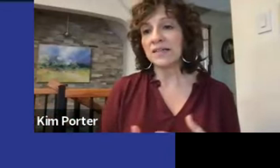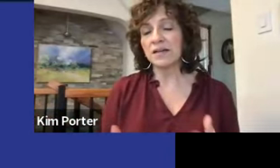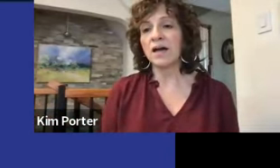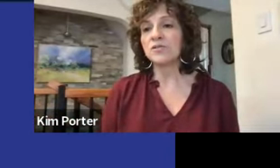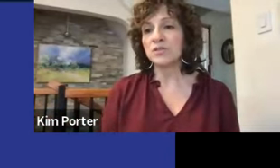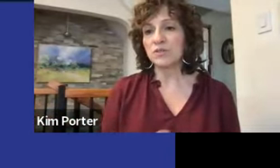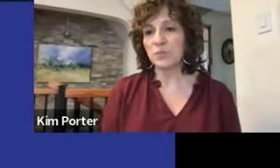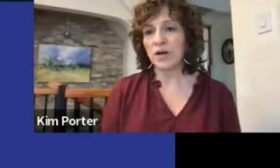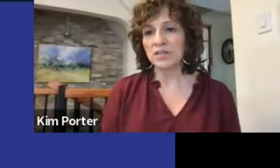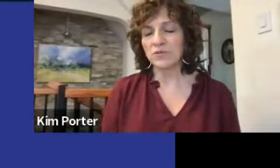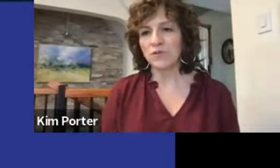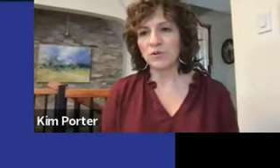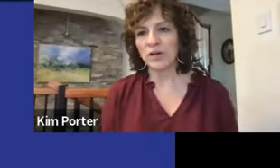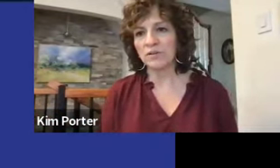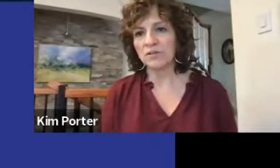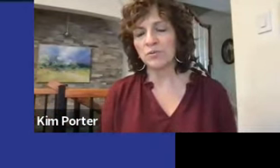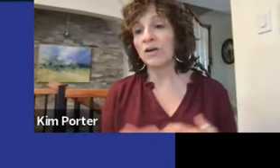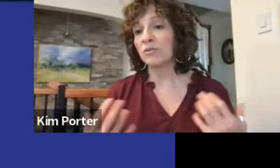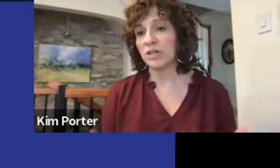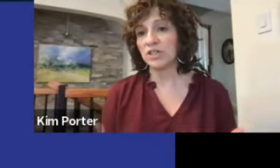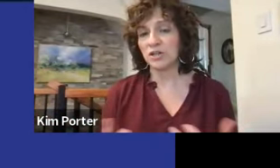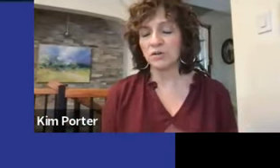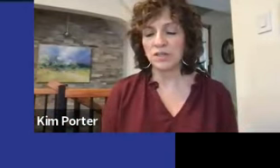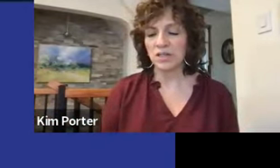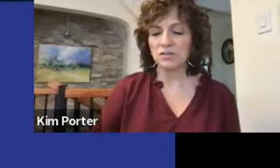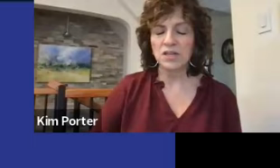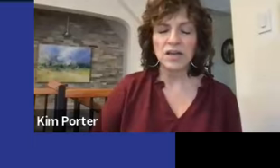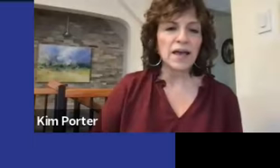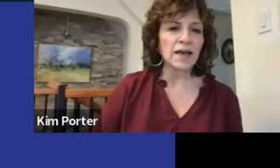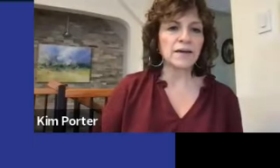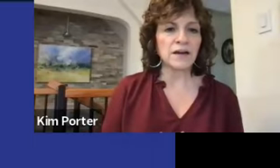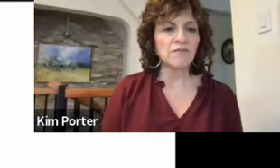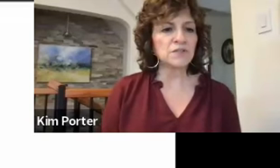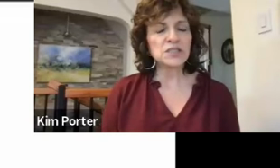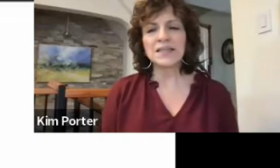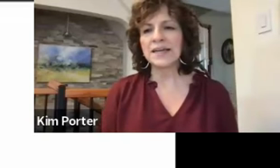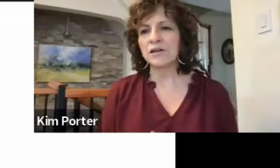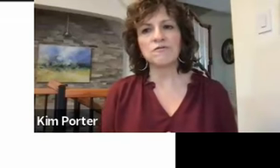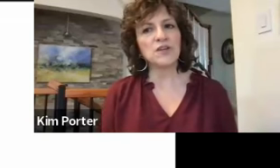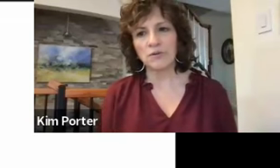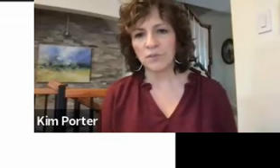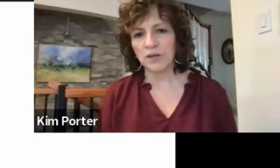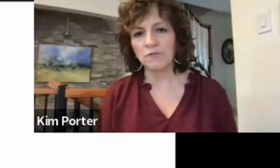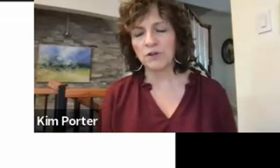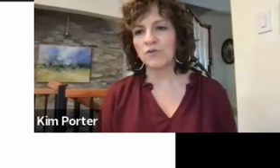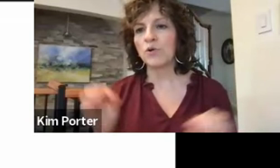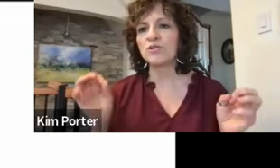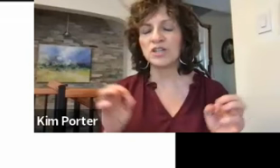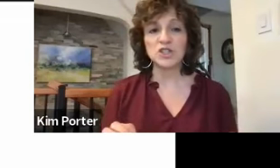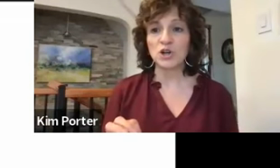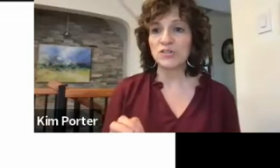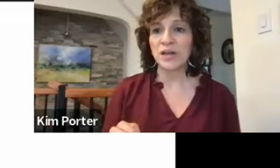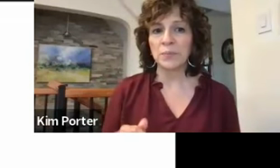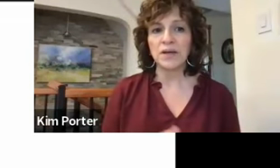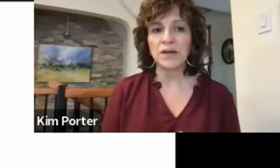we have collected hundreds of responses from 5th graders throughout our region over the years. And I've just laid out a few of them here for you. And of course,